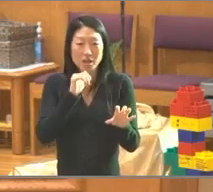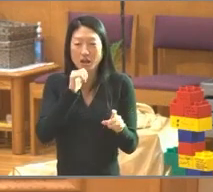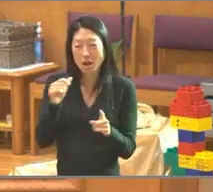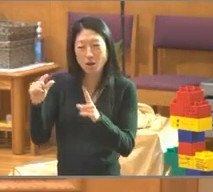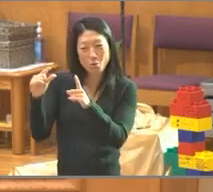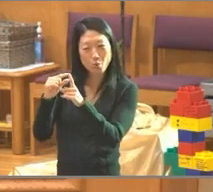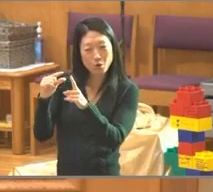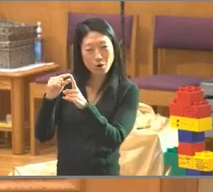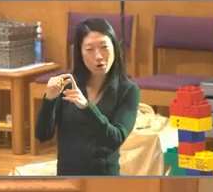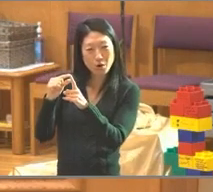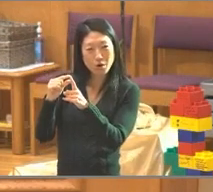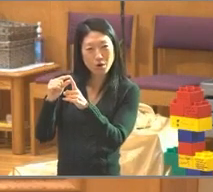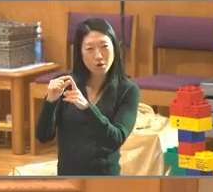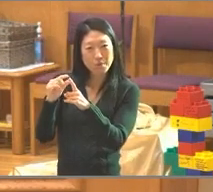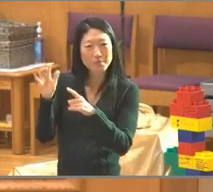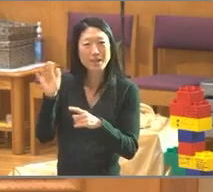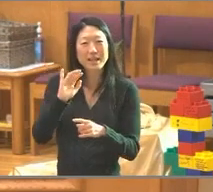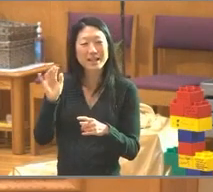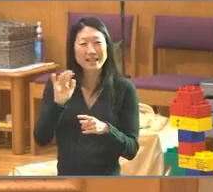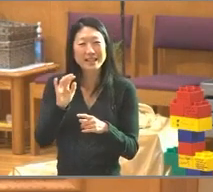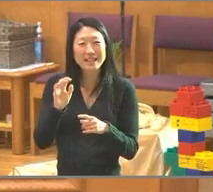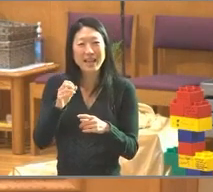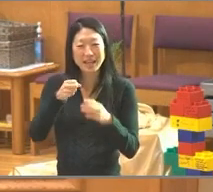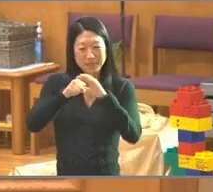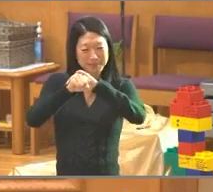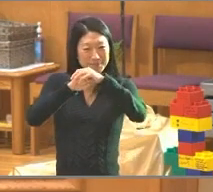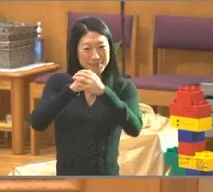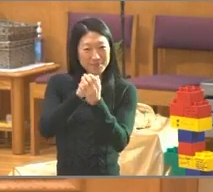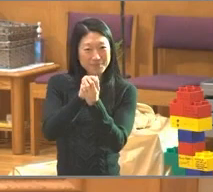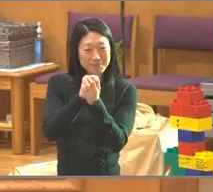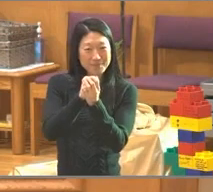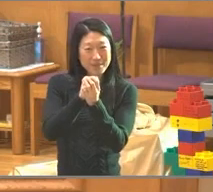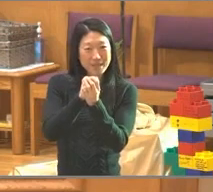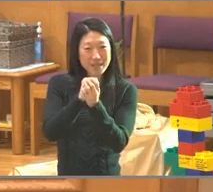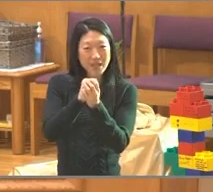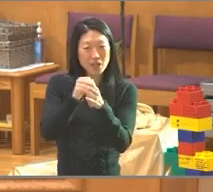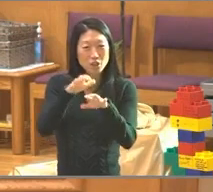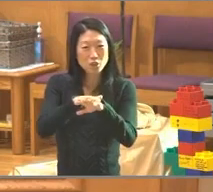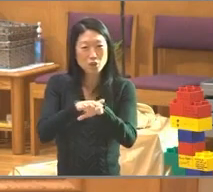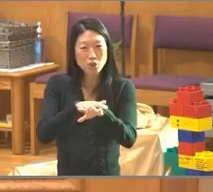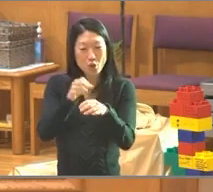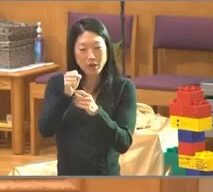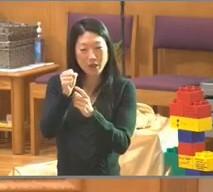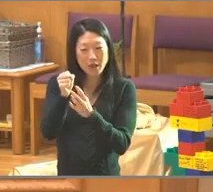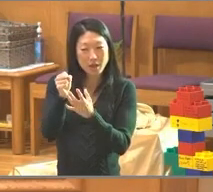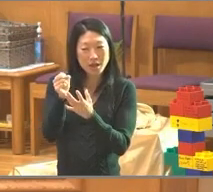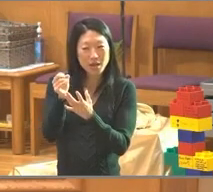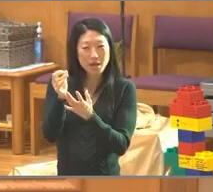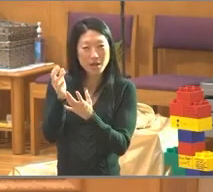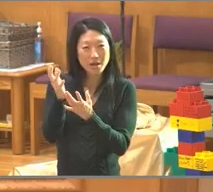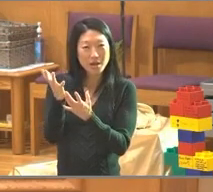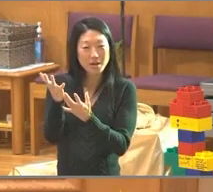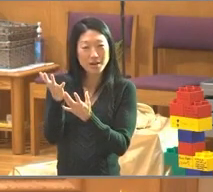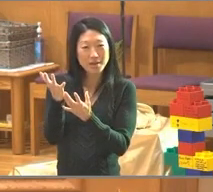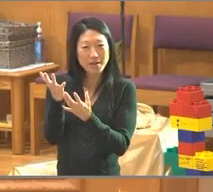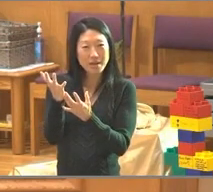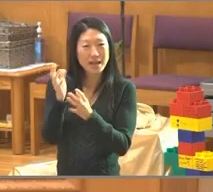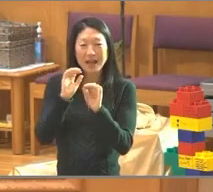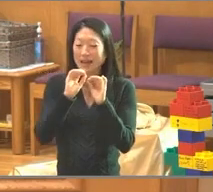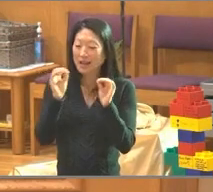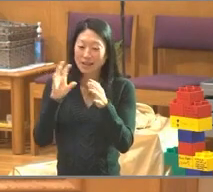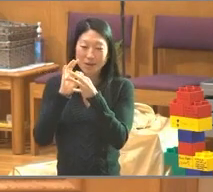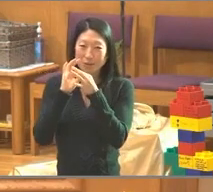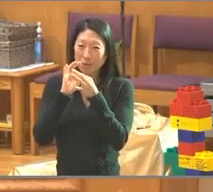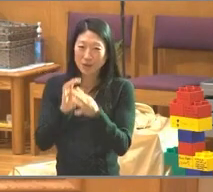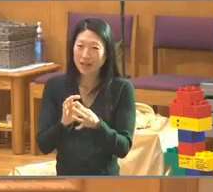word. It's like a closed fist that slowly begins to open. It has nothing to do